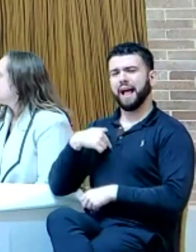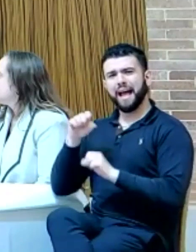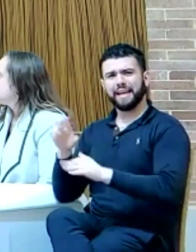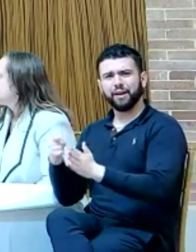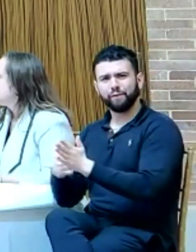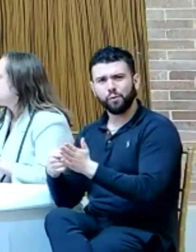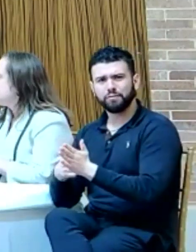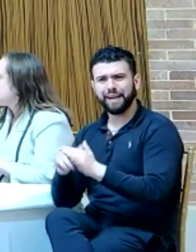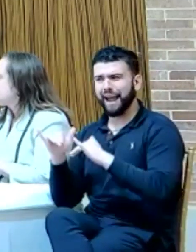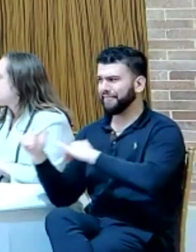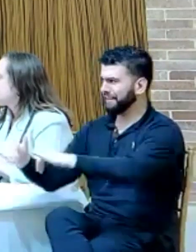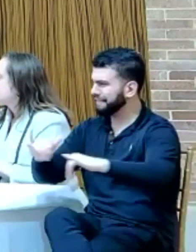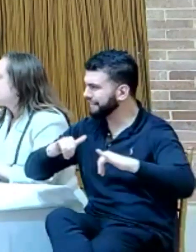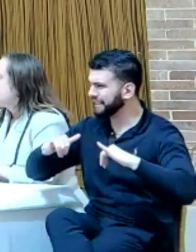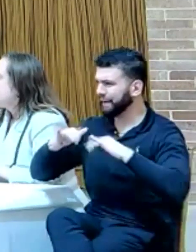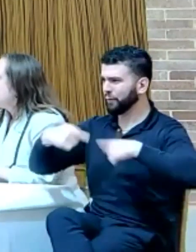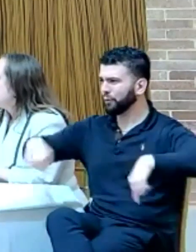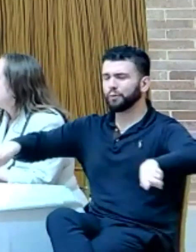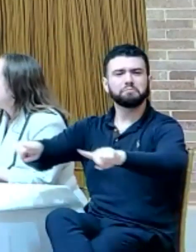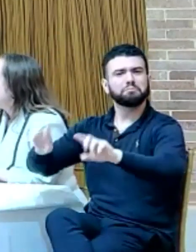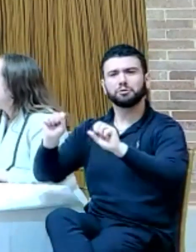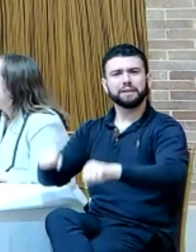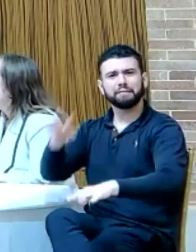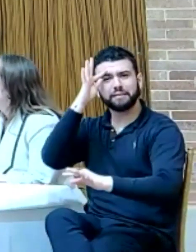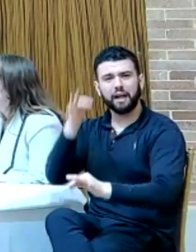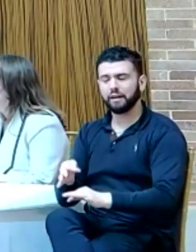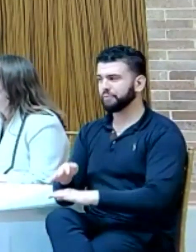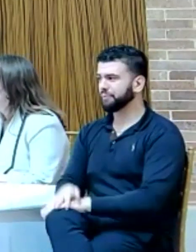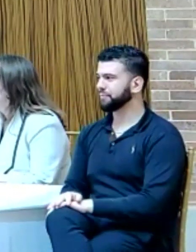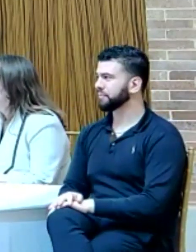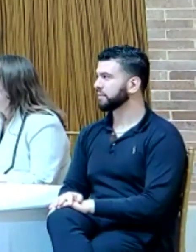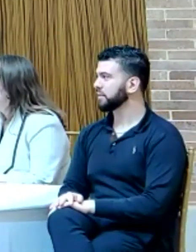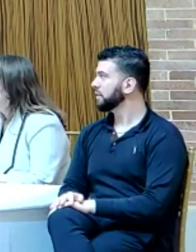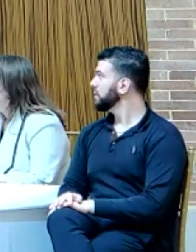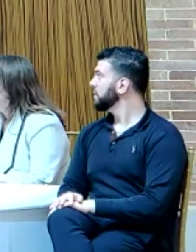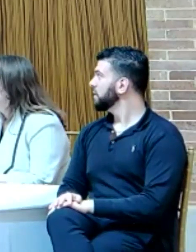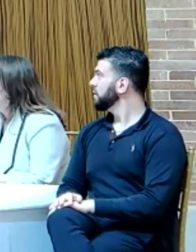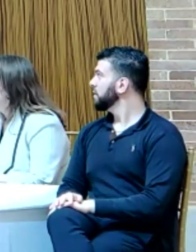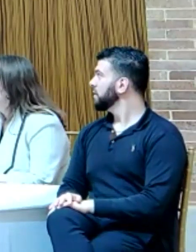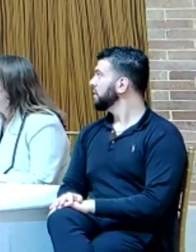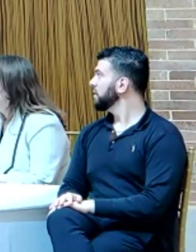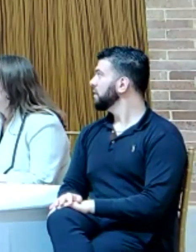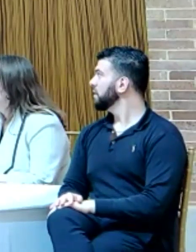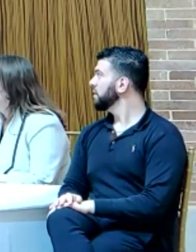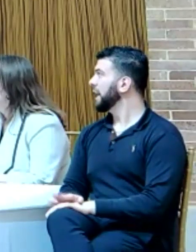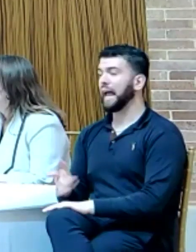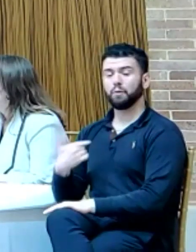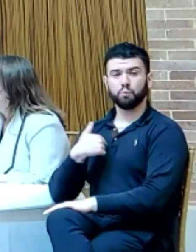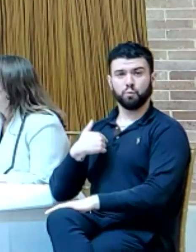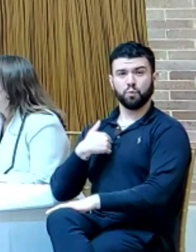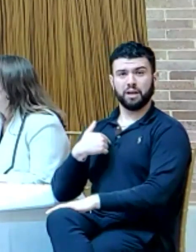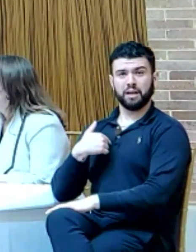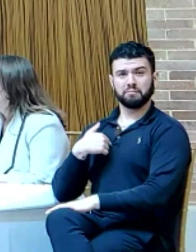anywhere that you can afford to live and we as Realtors are on the first line